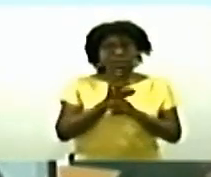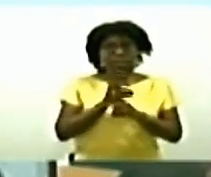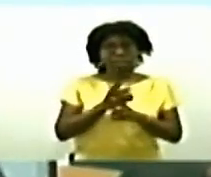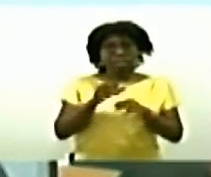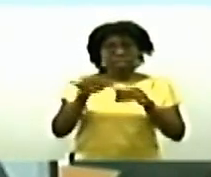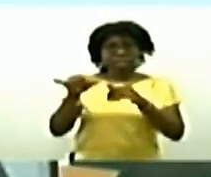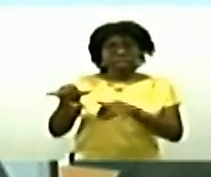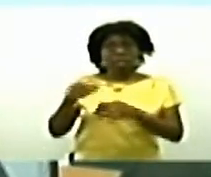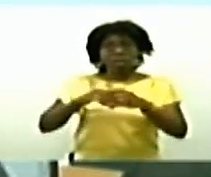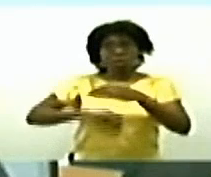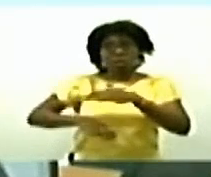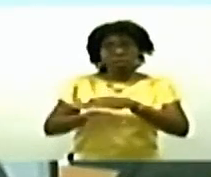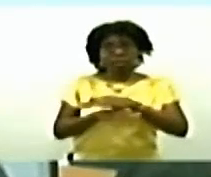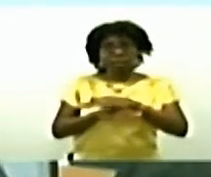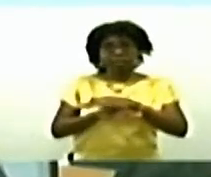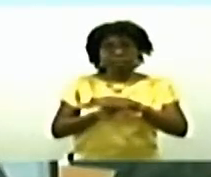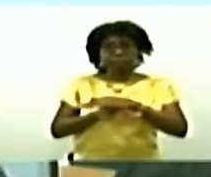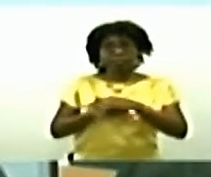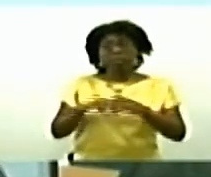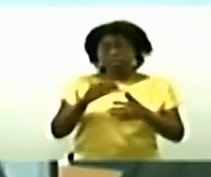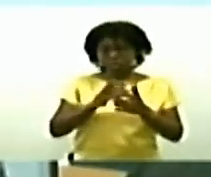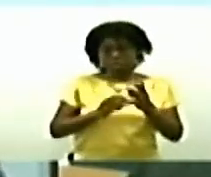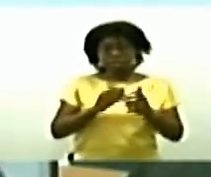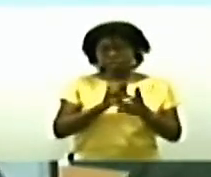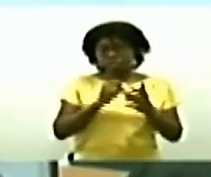under the, section 4.